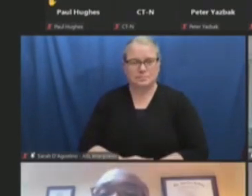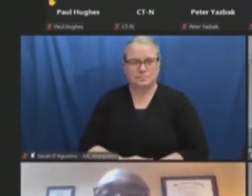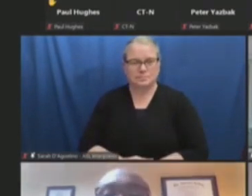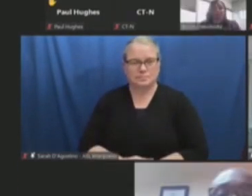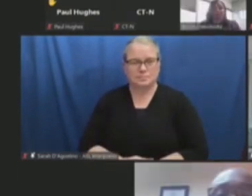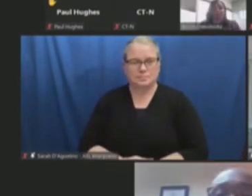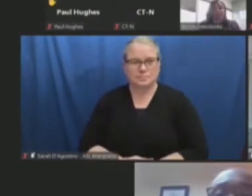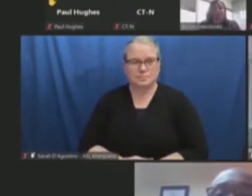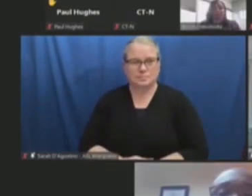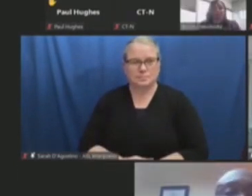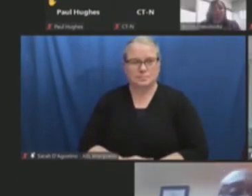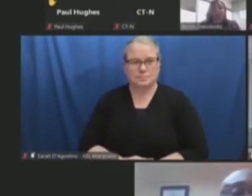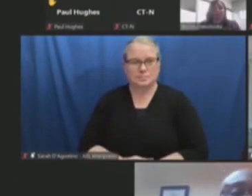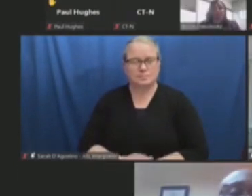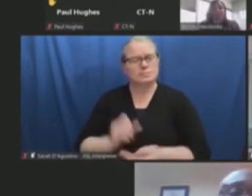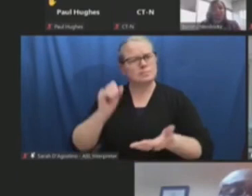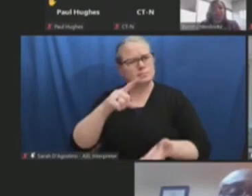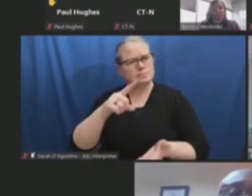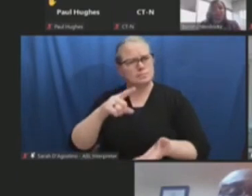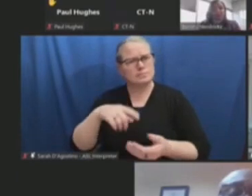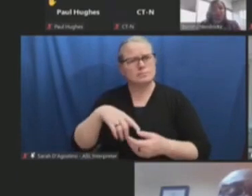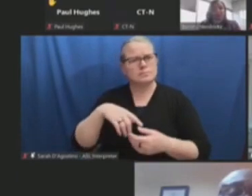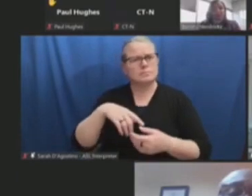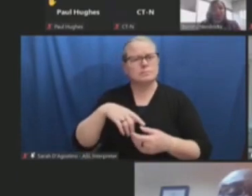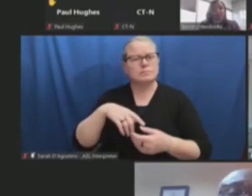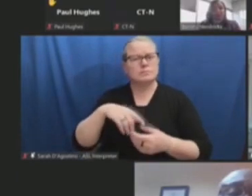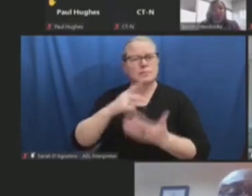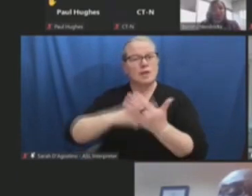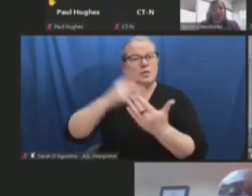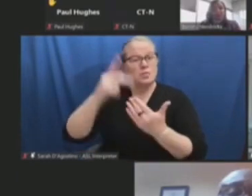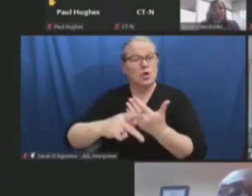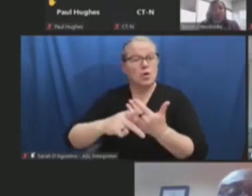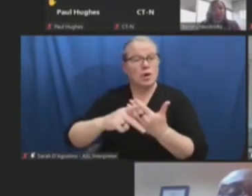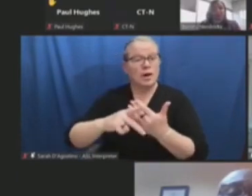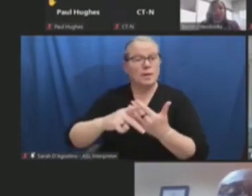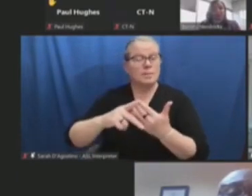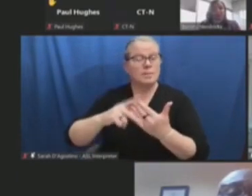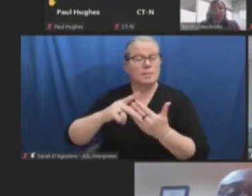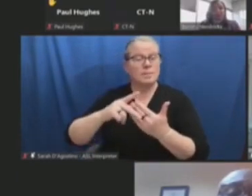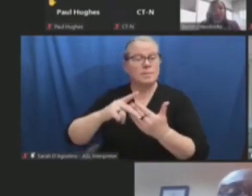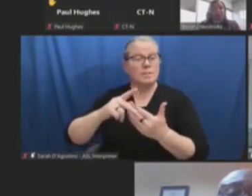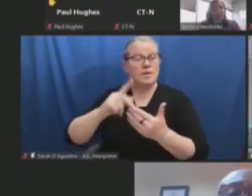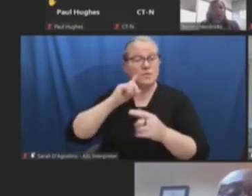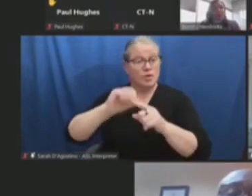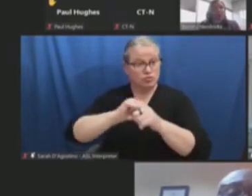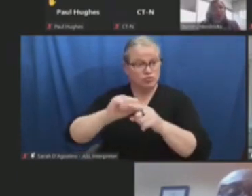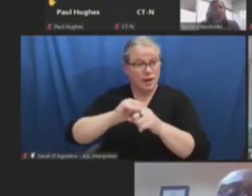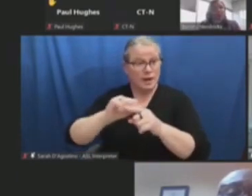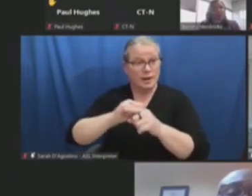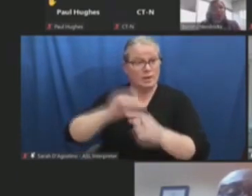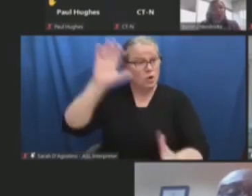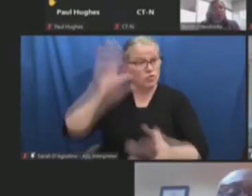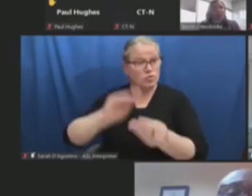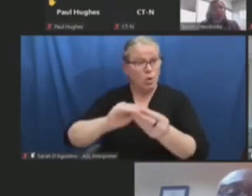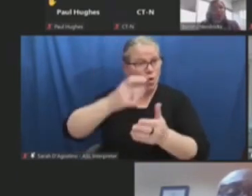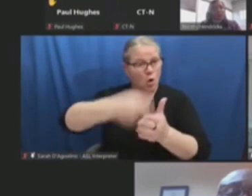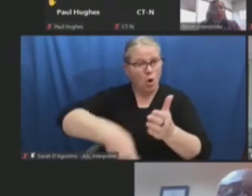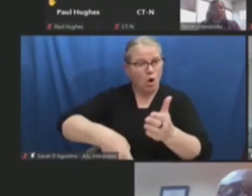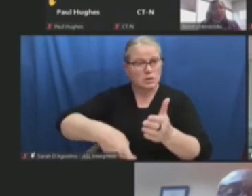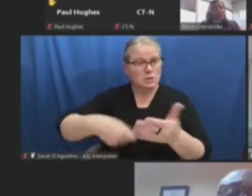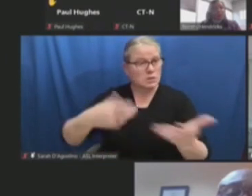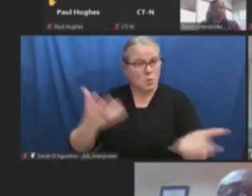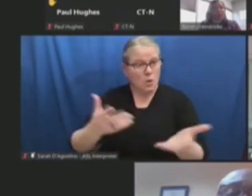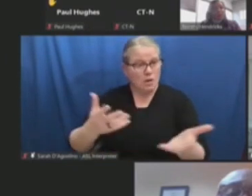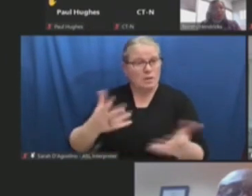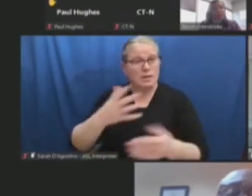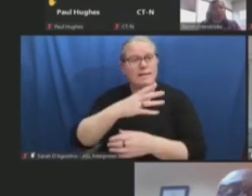And then do you have how much is the total program in terms of training going to cost? And how long is it going to take from